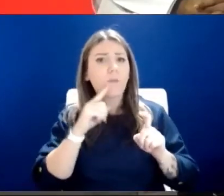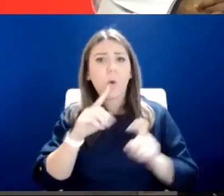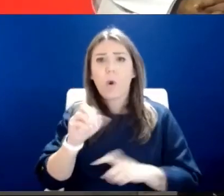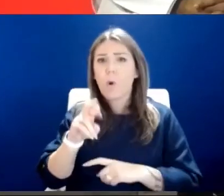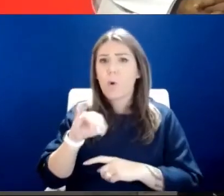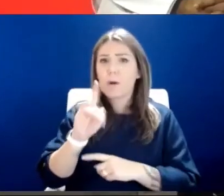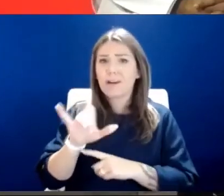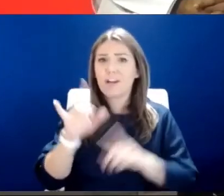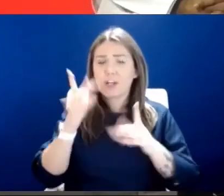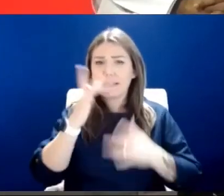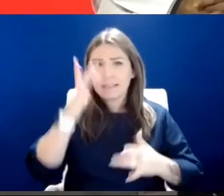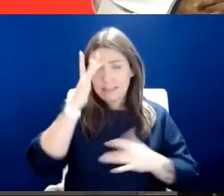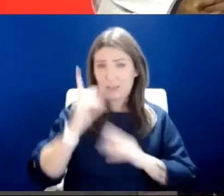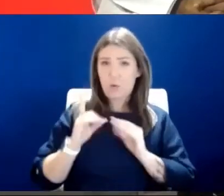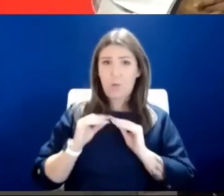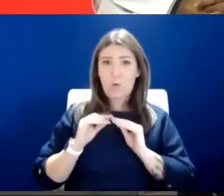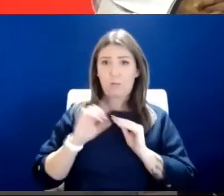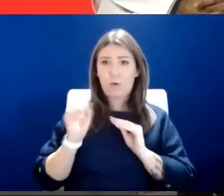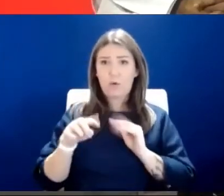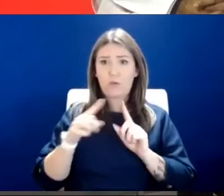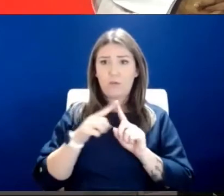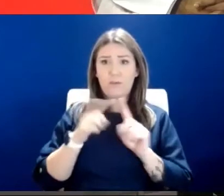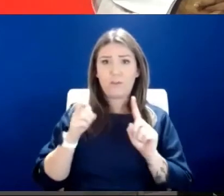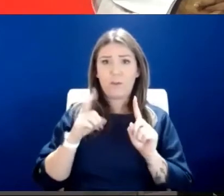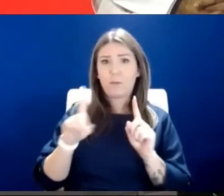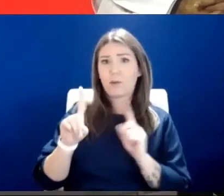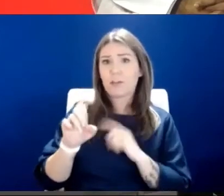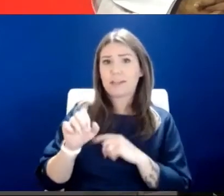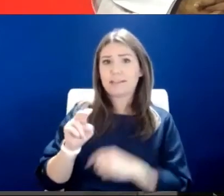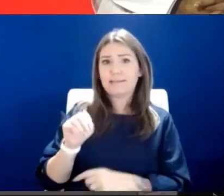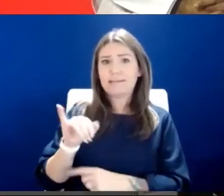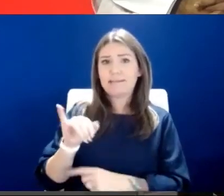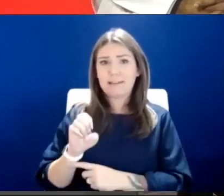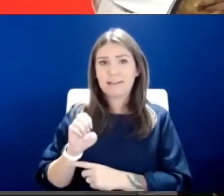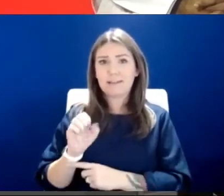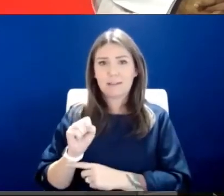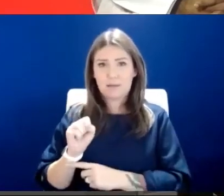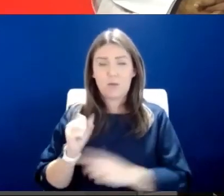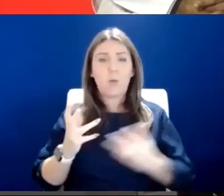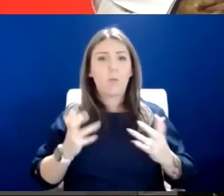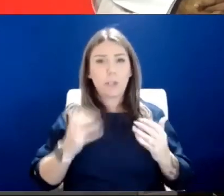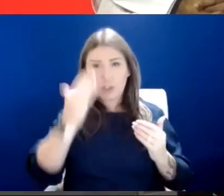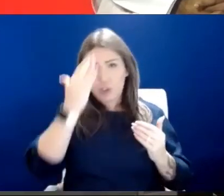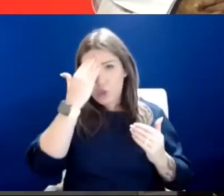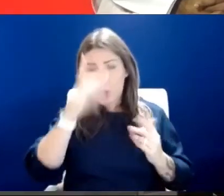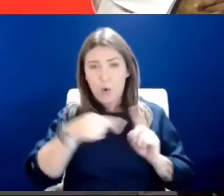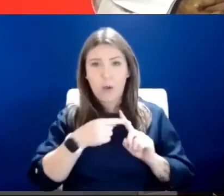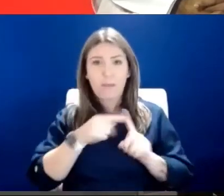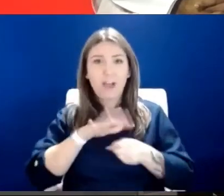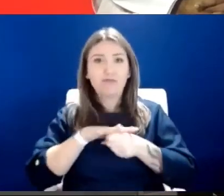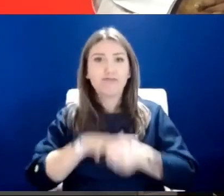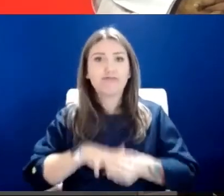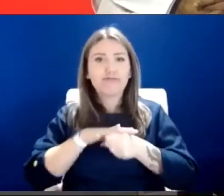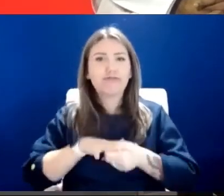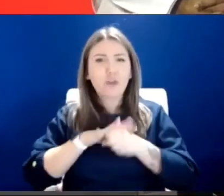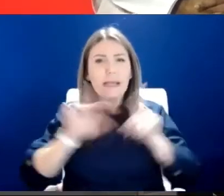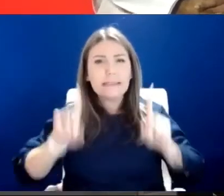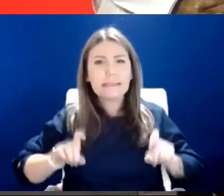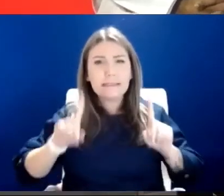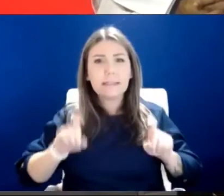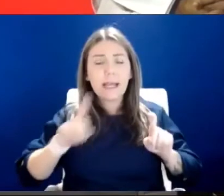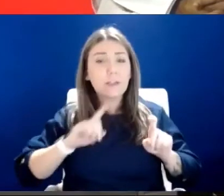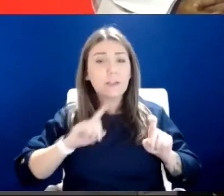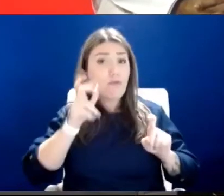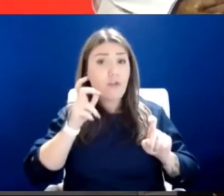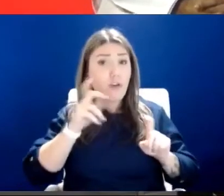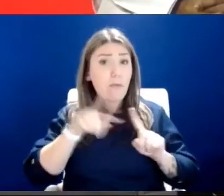coming in from Denise. Denise would like to know about stress tests. She's heard about stress tests, wants to know if she